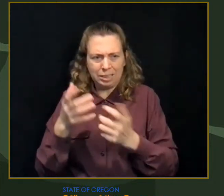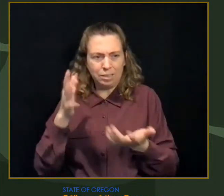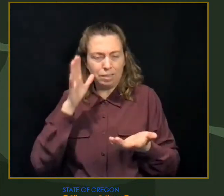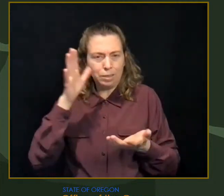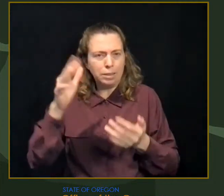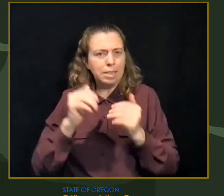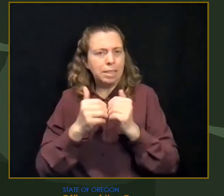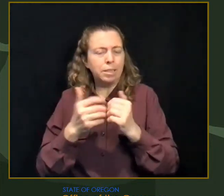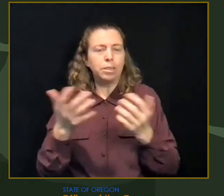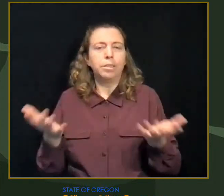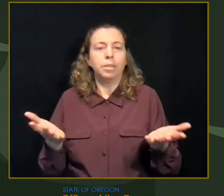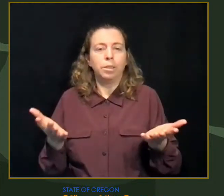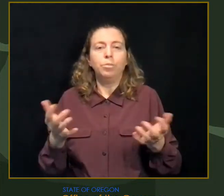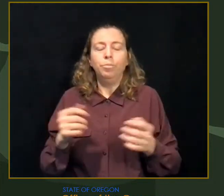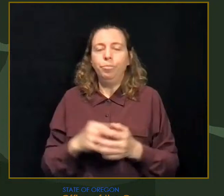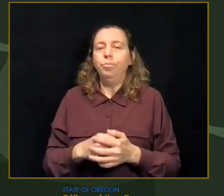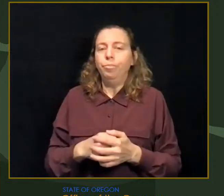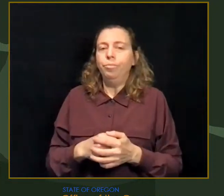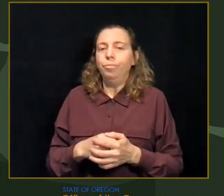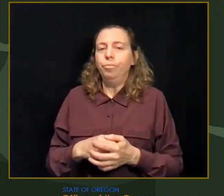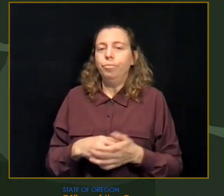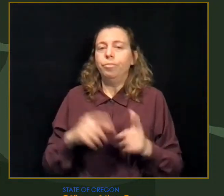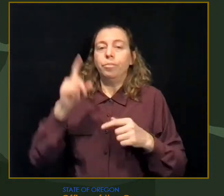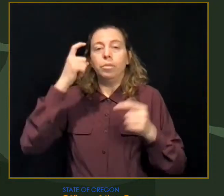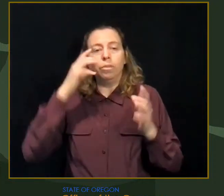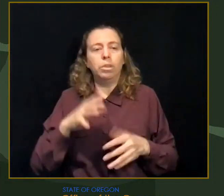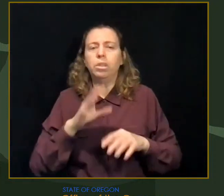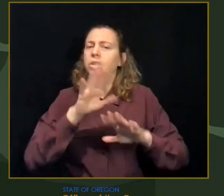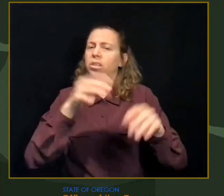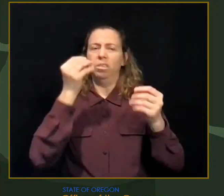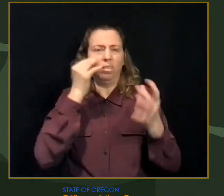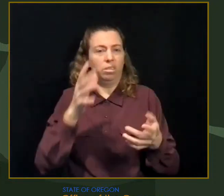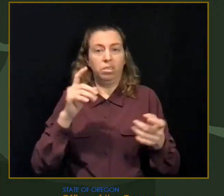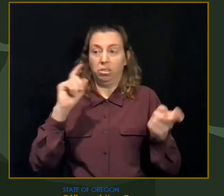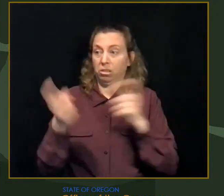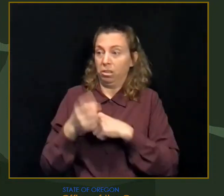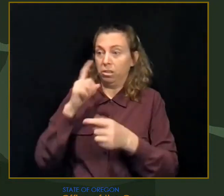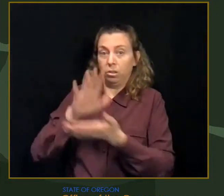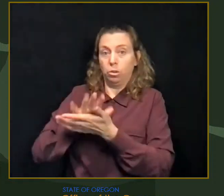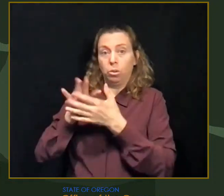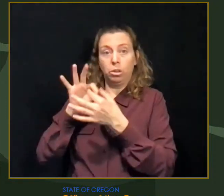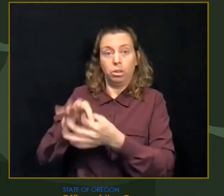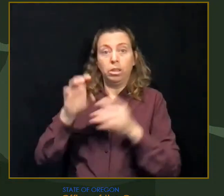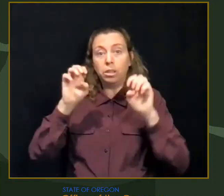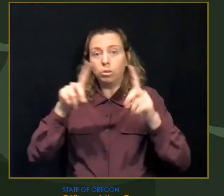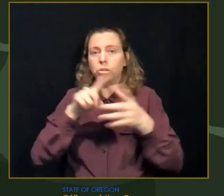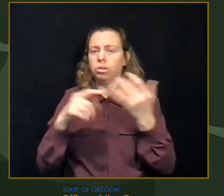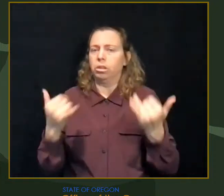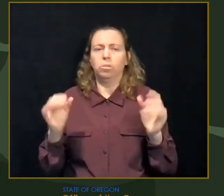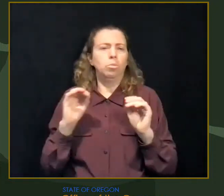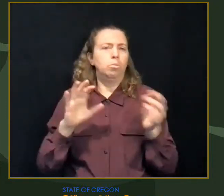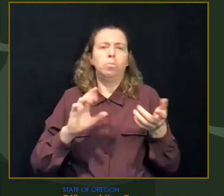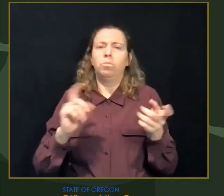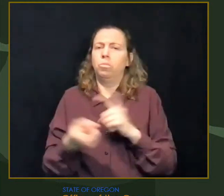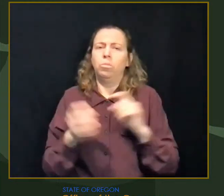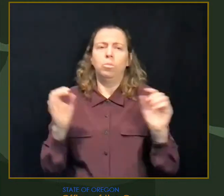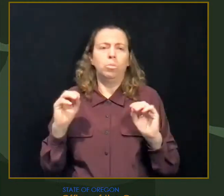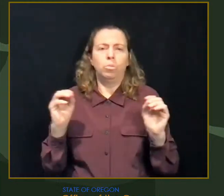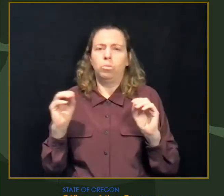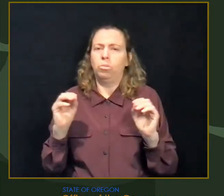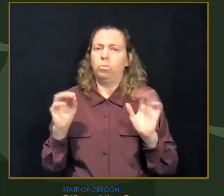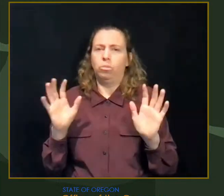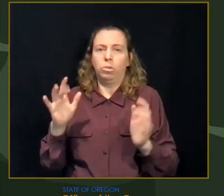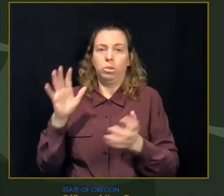at this point in time in terms of our education plans. Schools have been doing a really terrific job around the